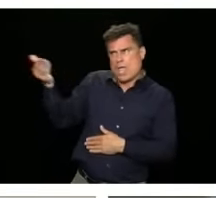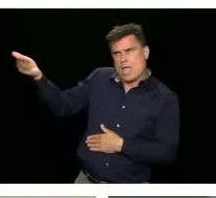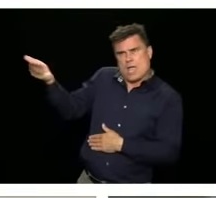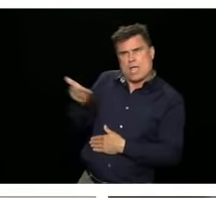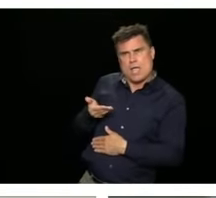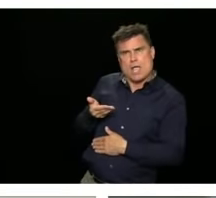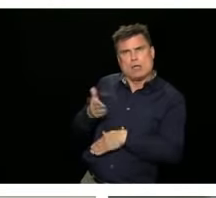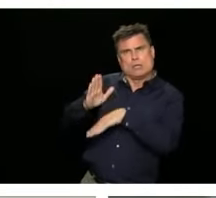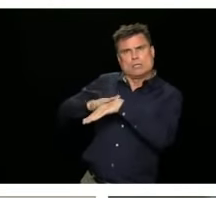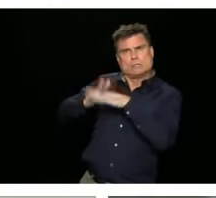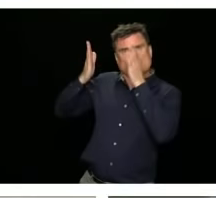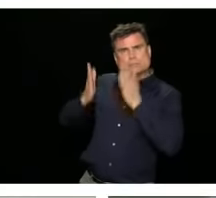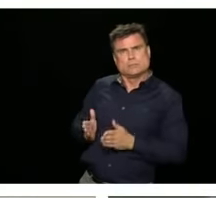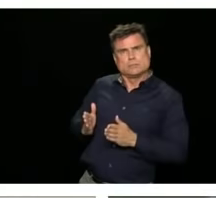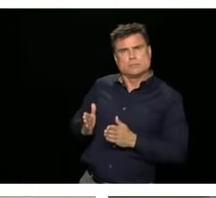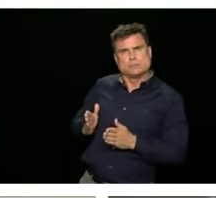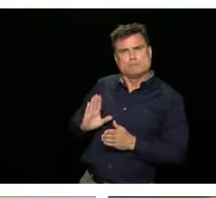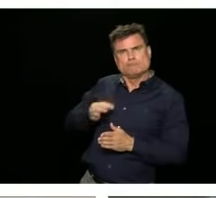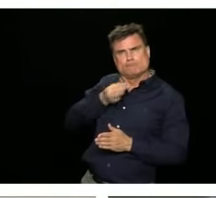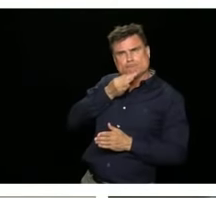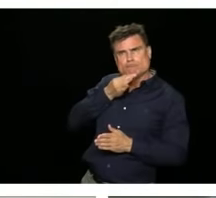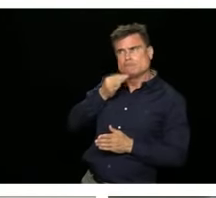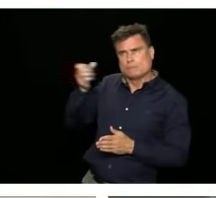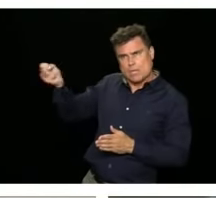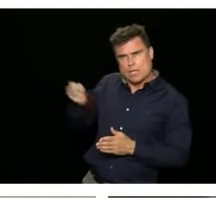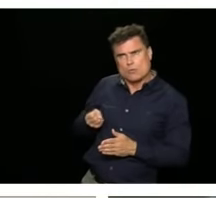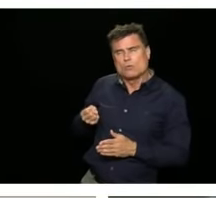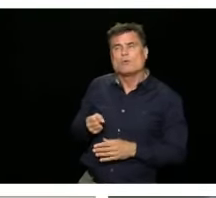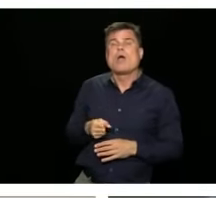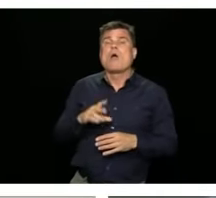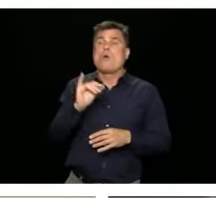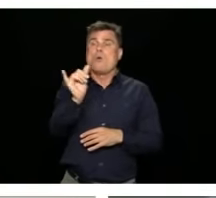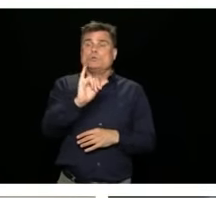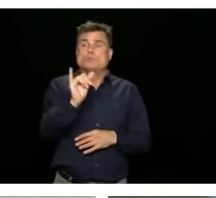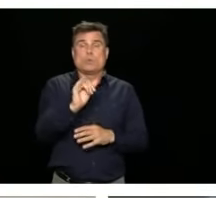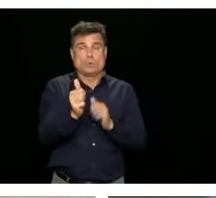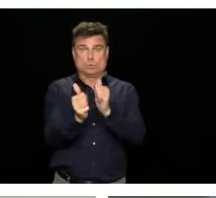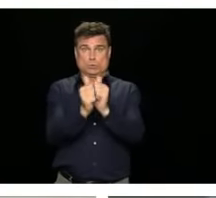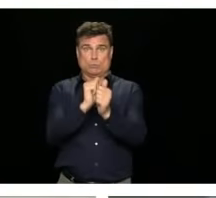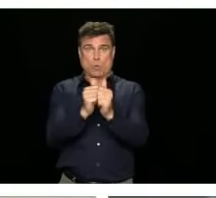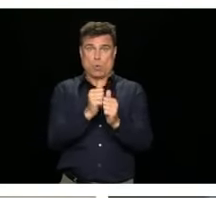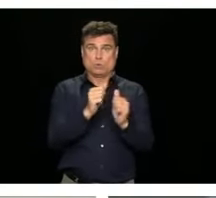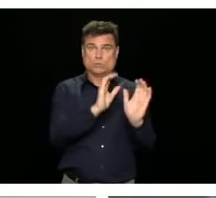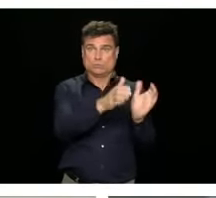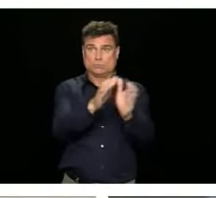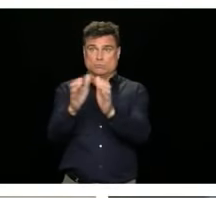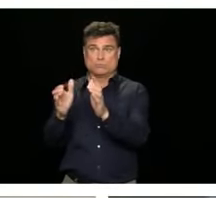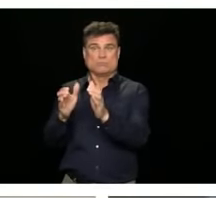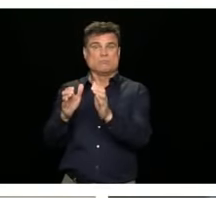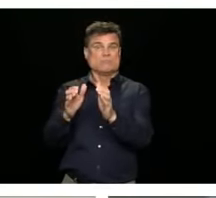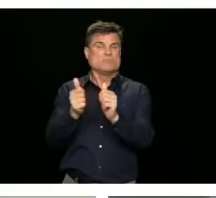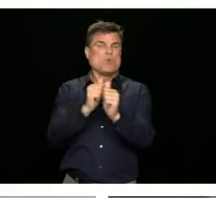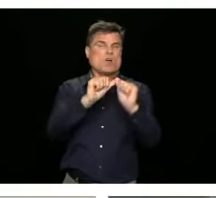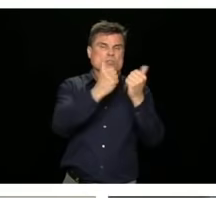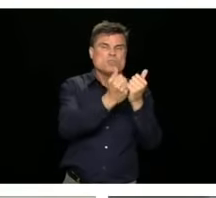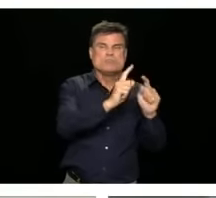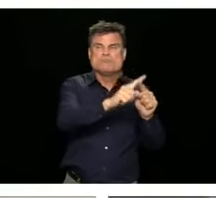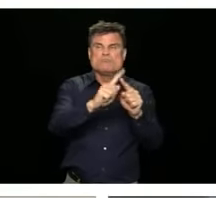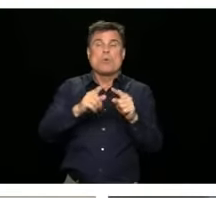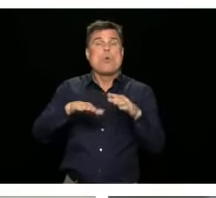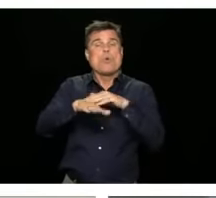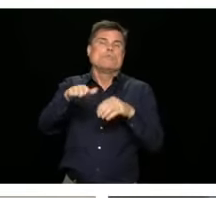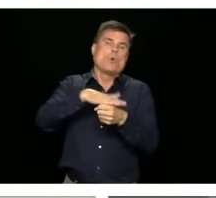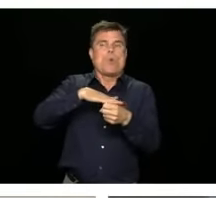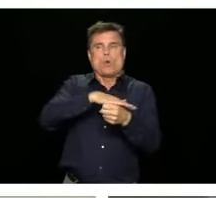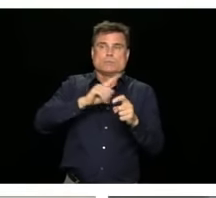your governing sports bodies as well, because change doesn't come from the top. The change will come from bottom. And